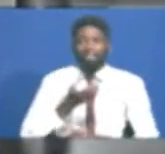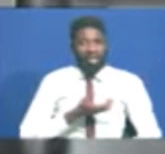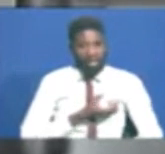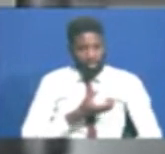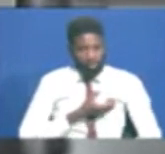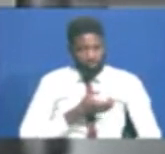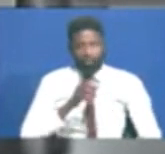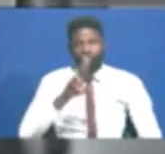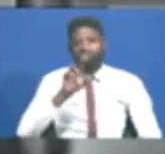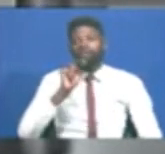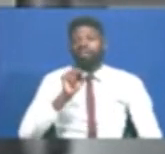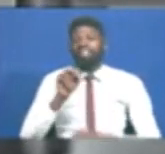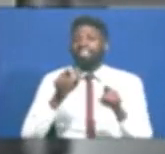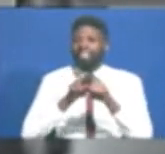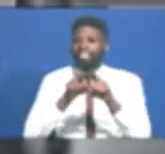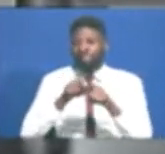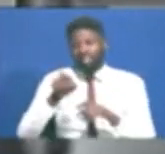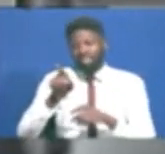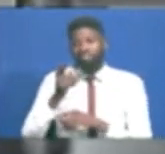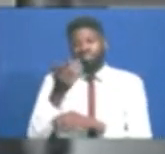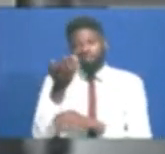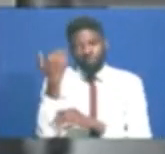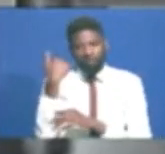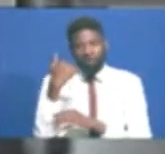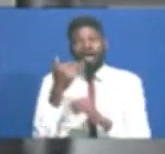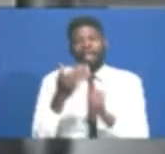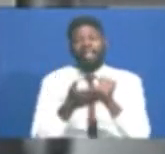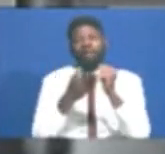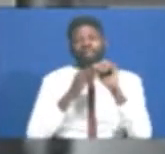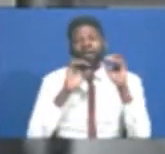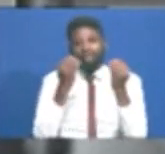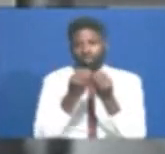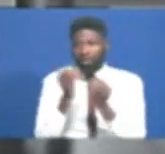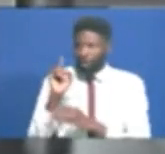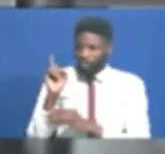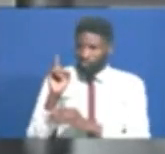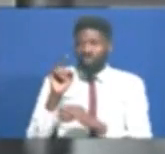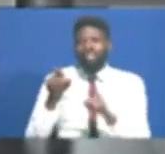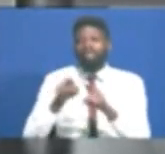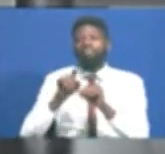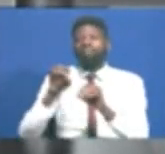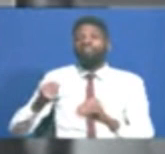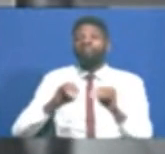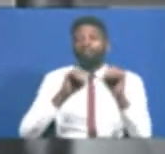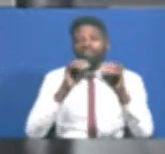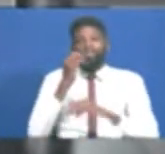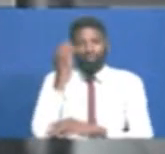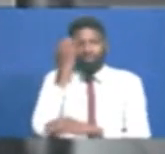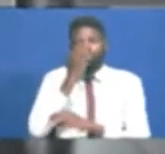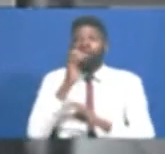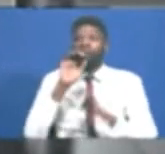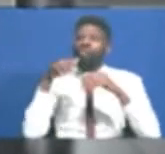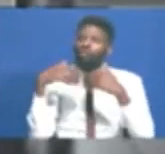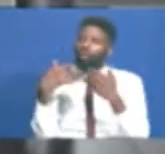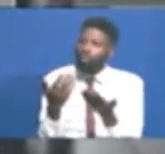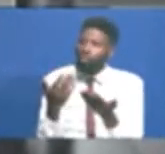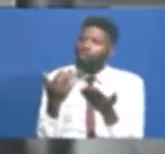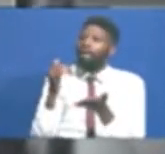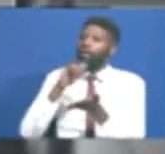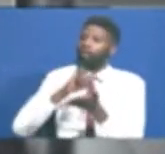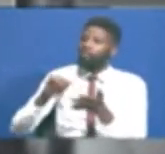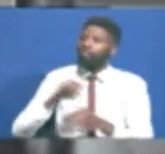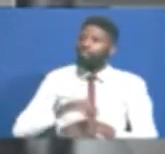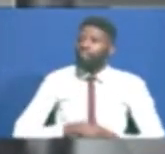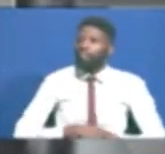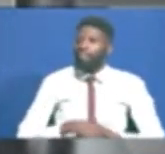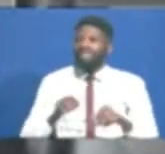a fight to defeat a plan to move the organization's headquarters from Nairobi to either Europe or New York. Professor Ongeri would later